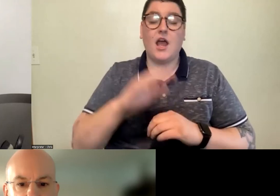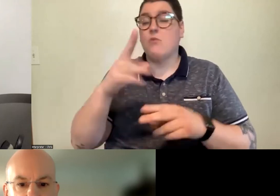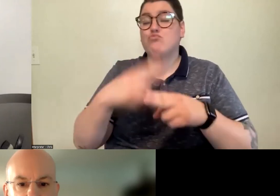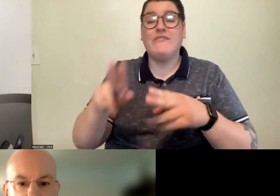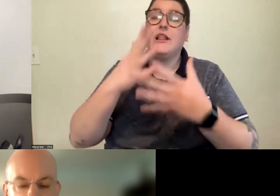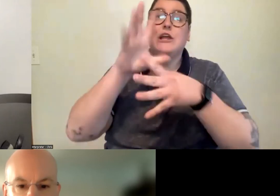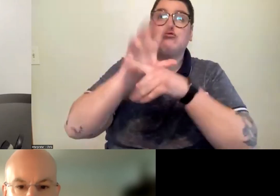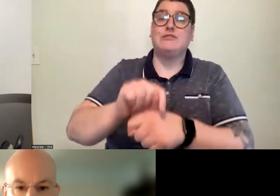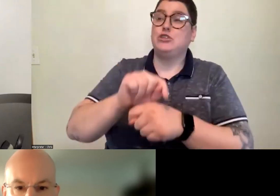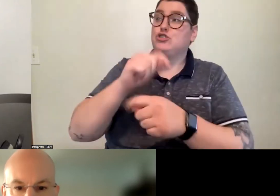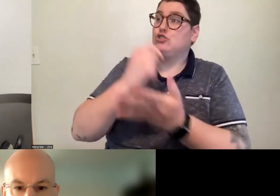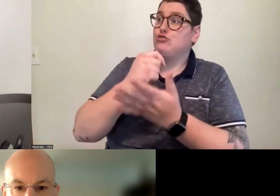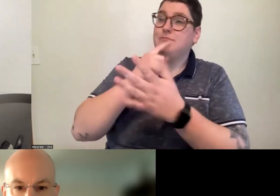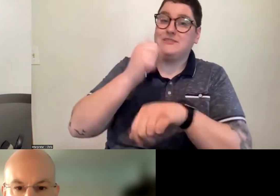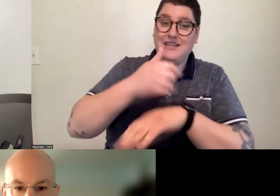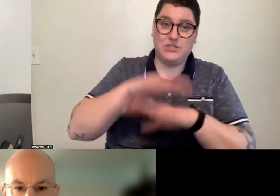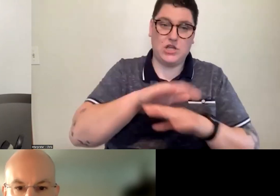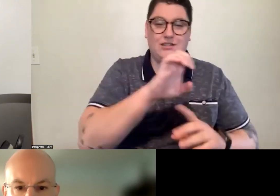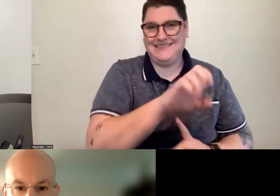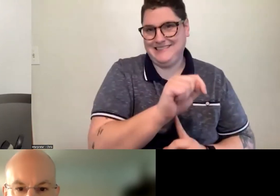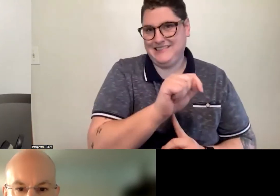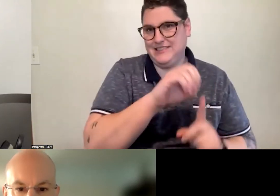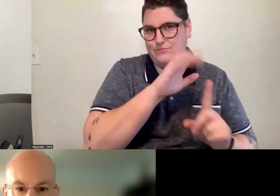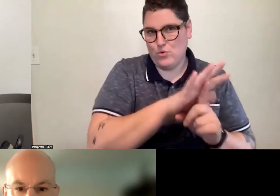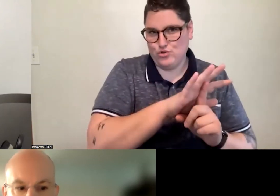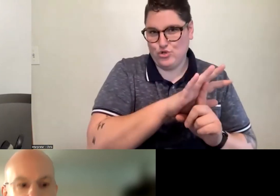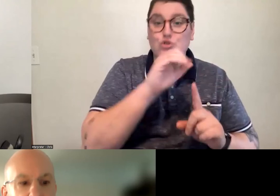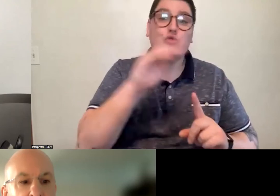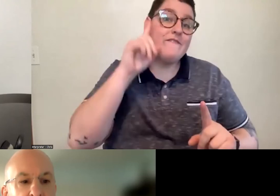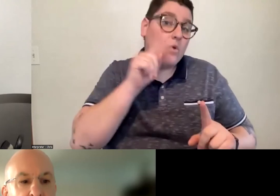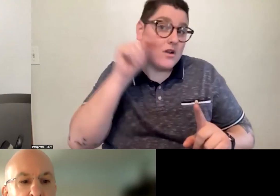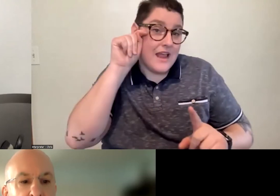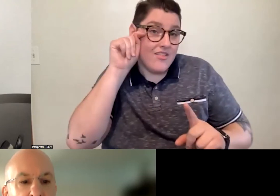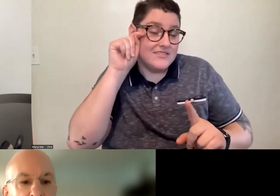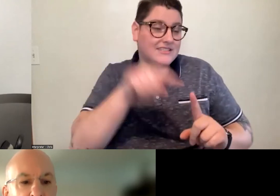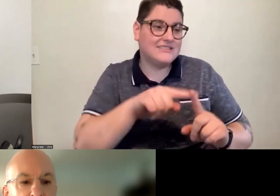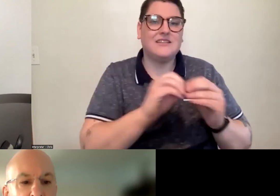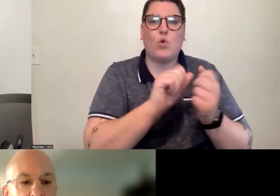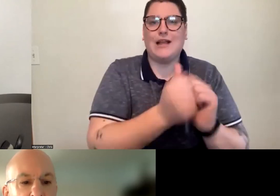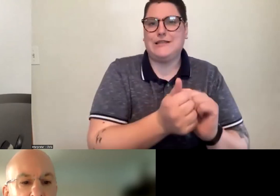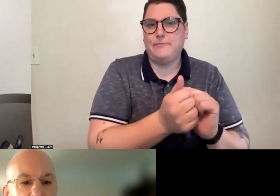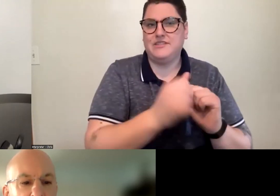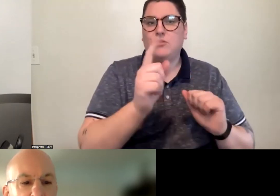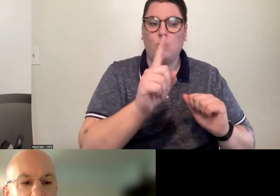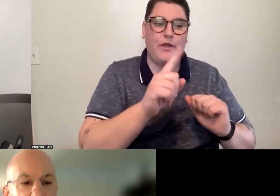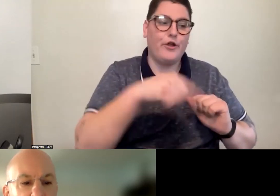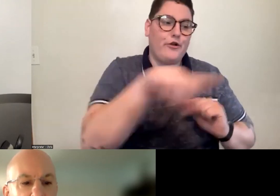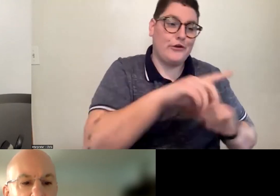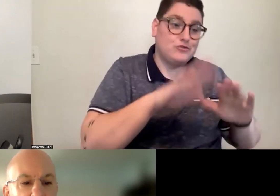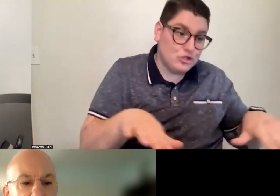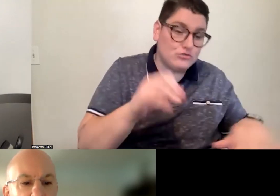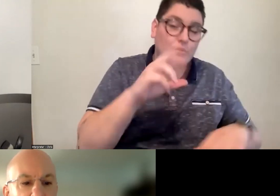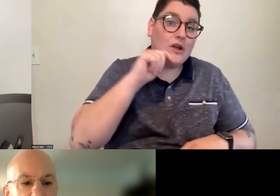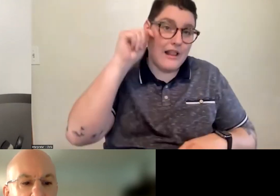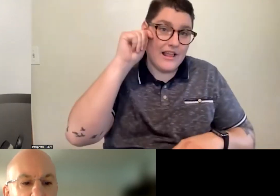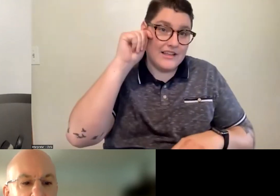based on exposure therapy. This is the Cohen model. It's kind of an adapted exposure therapy where the children or adolescents